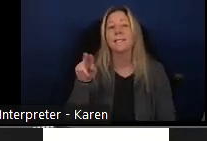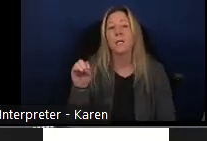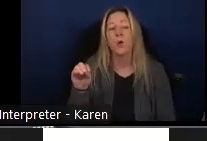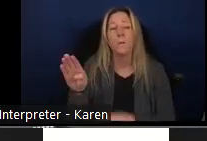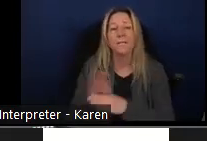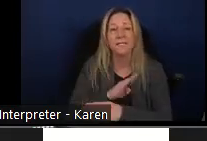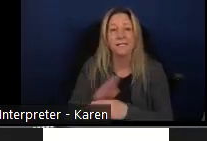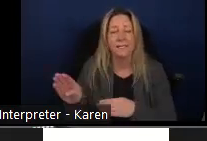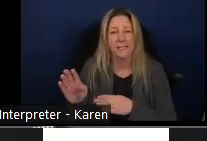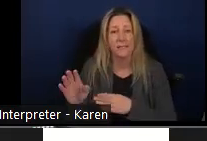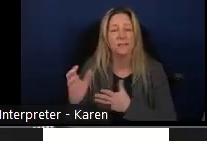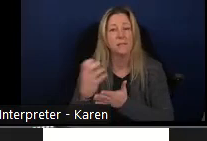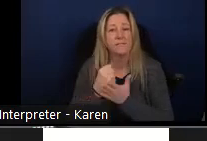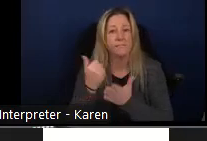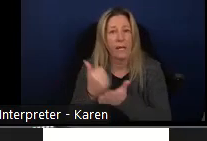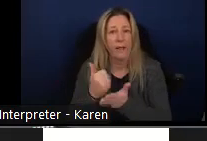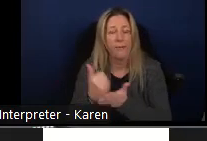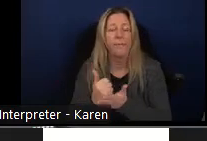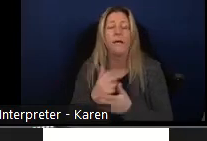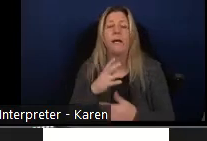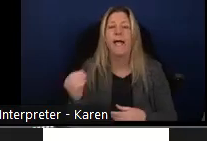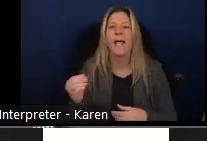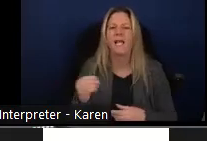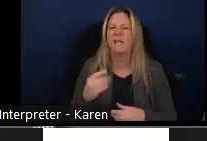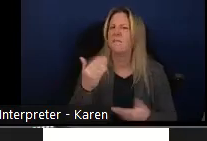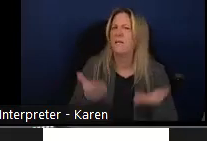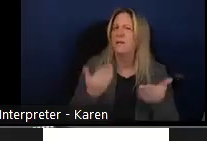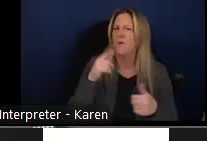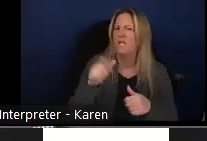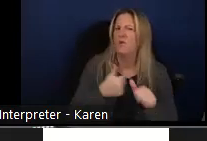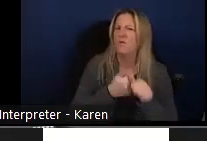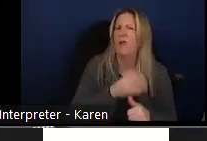assistance. And I'm guessing that might be something we need to follow up on.